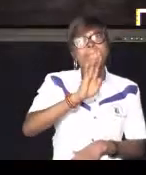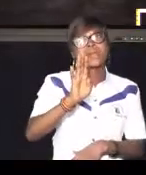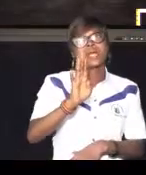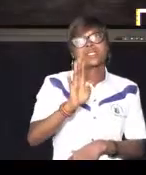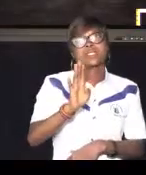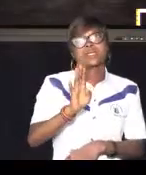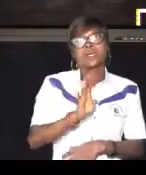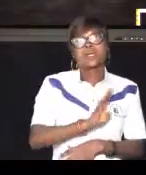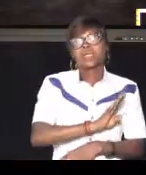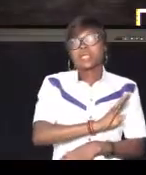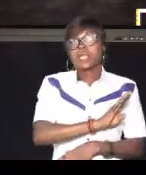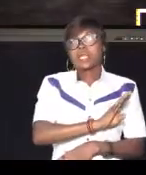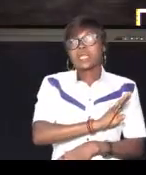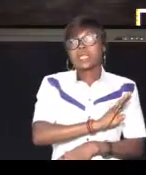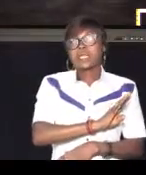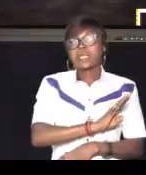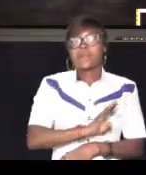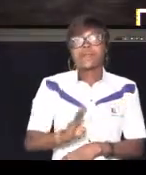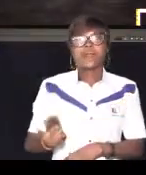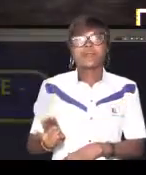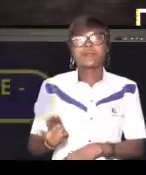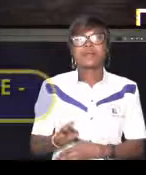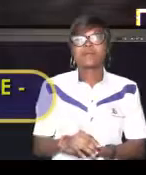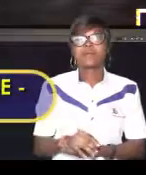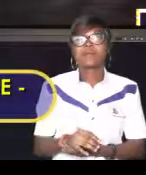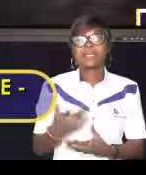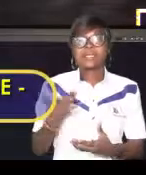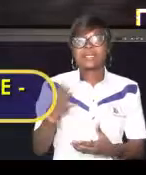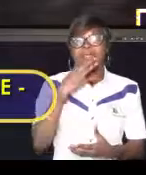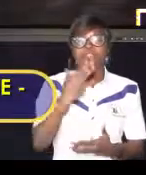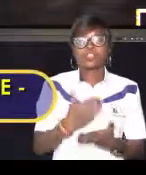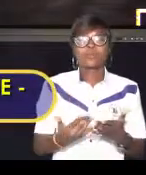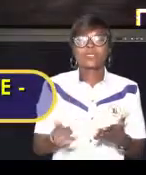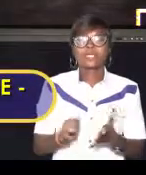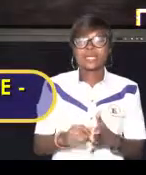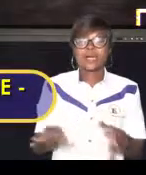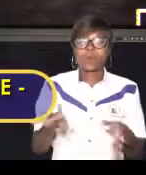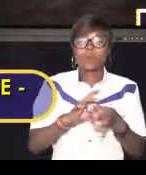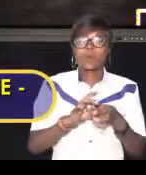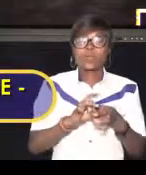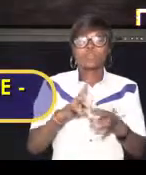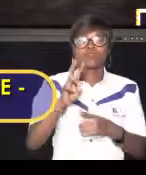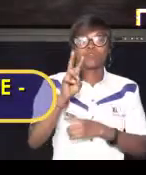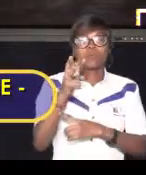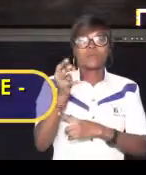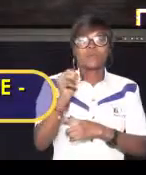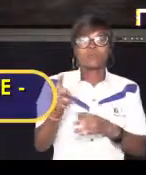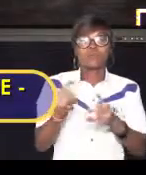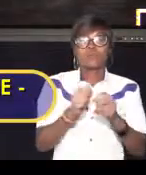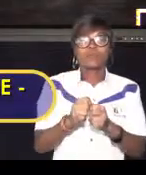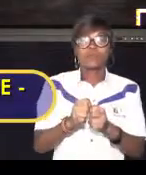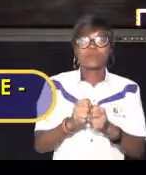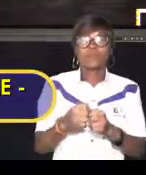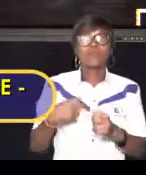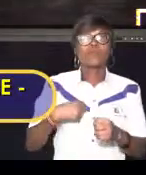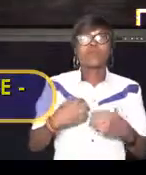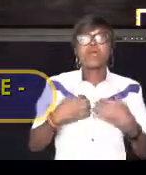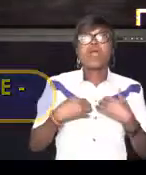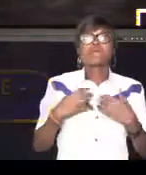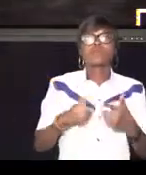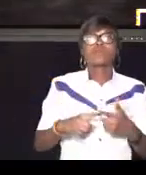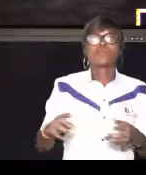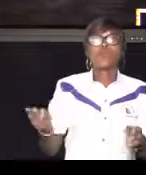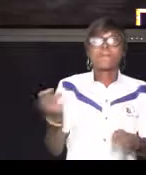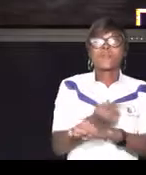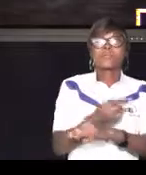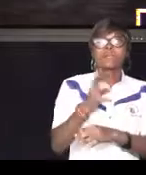it. Now, there is a formula that connects the length and the breadth together. We know that to find the area, we simply have to multiply